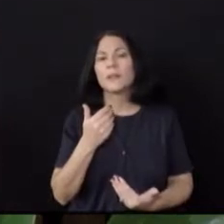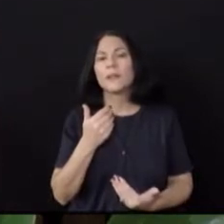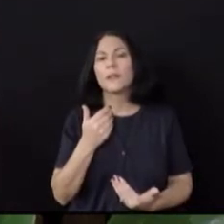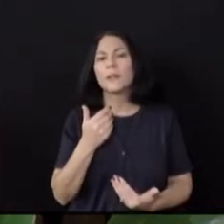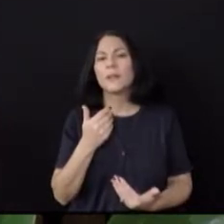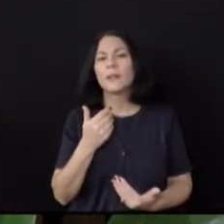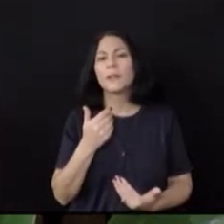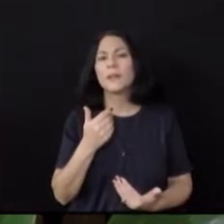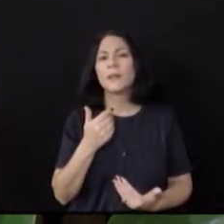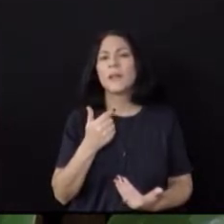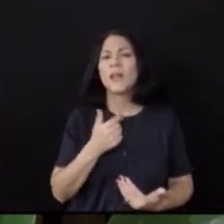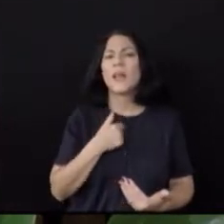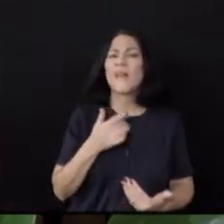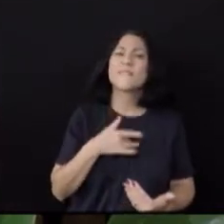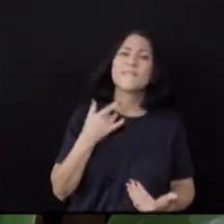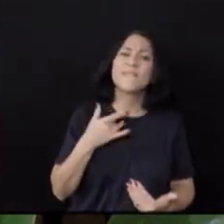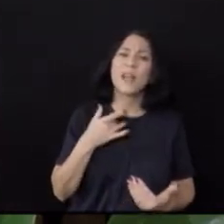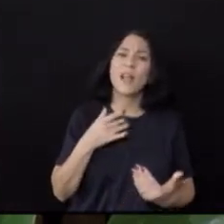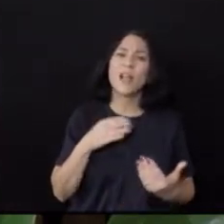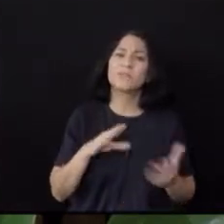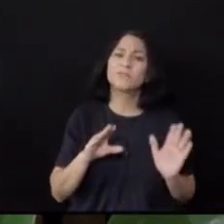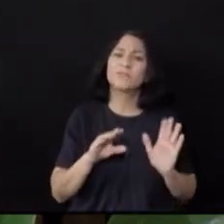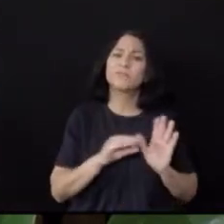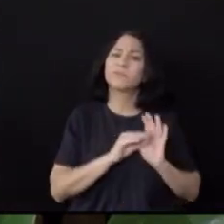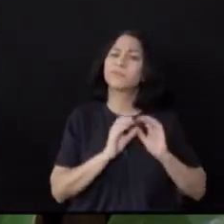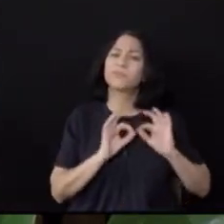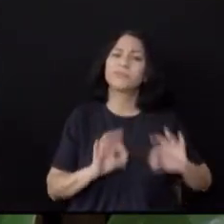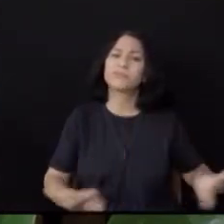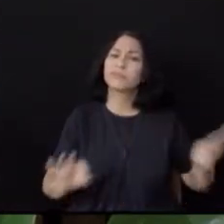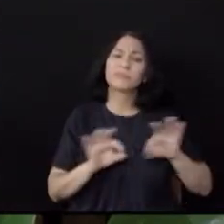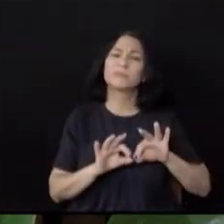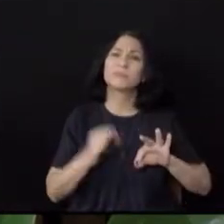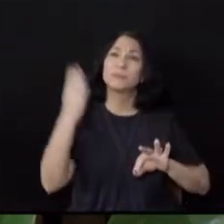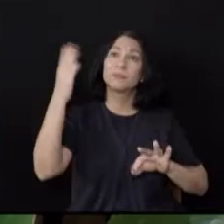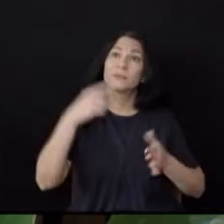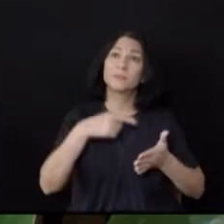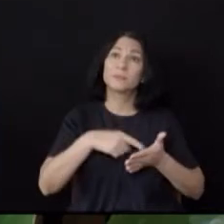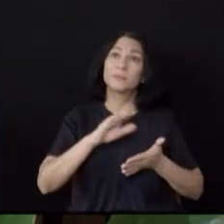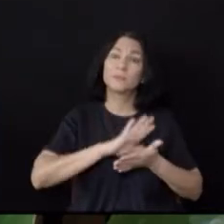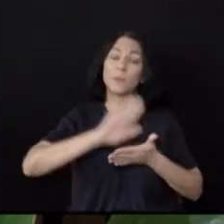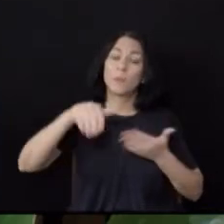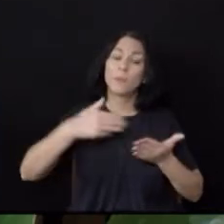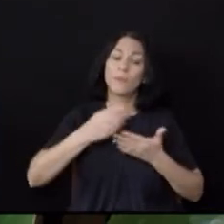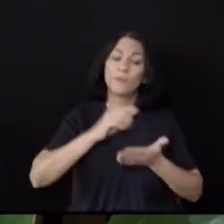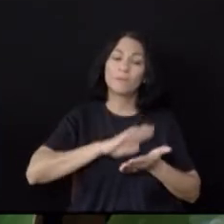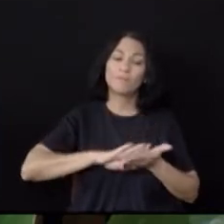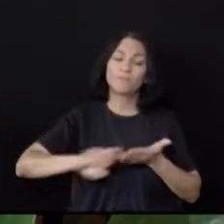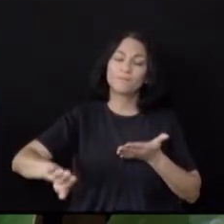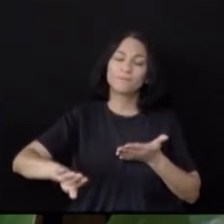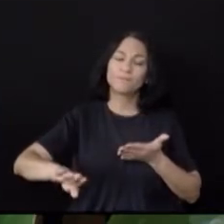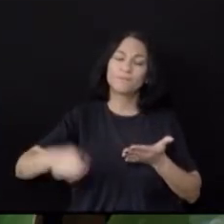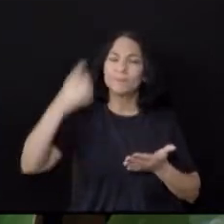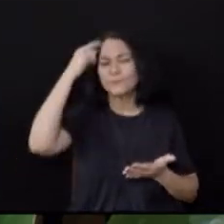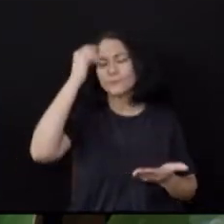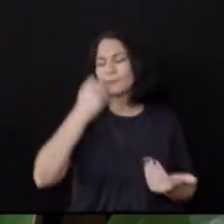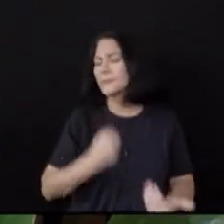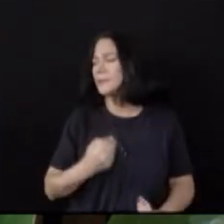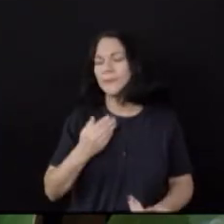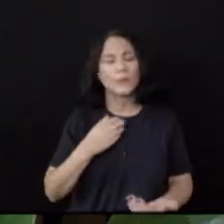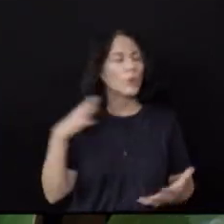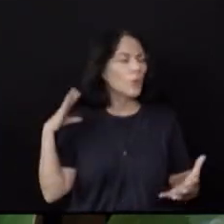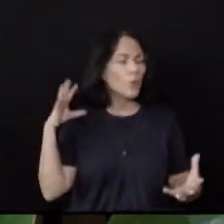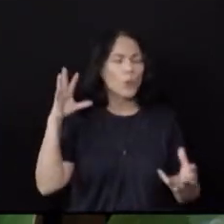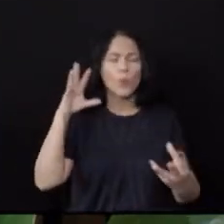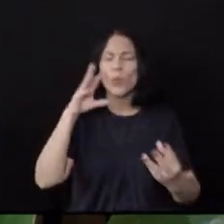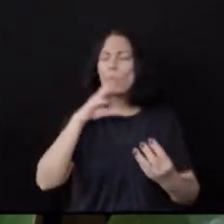When I felt no worth, you paid it all for me. And you have been so,